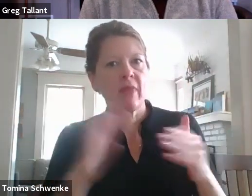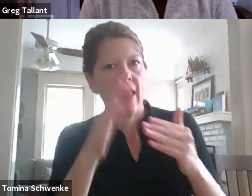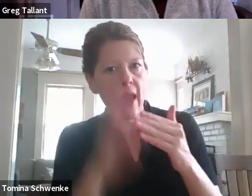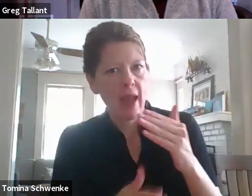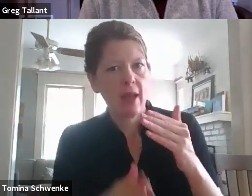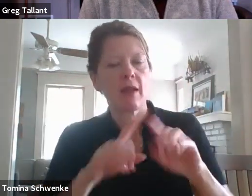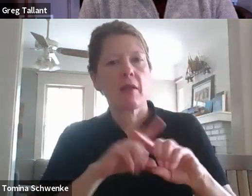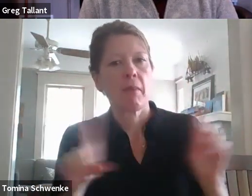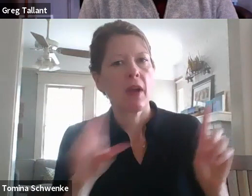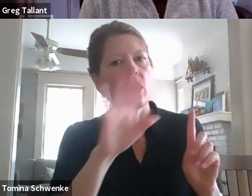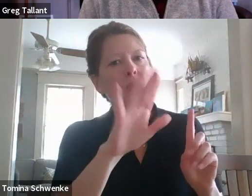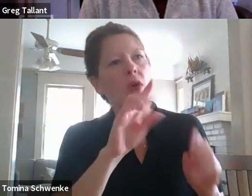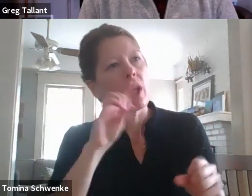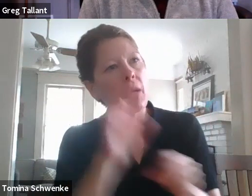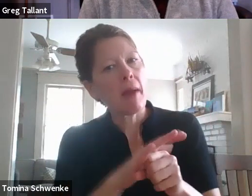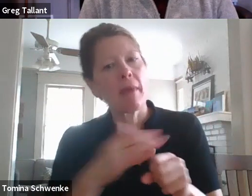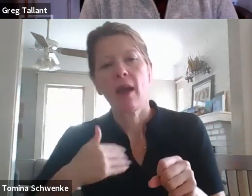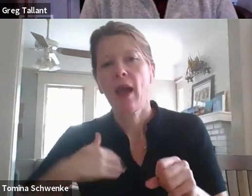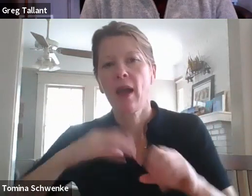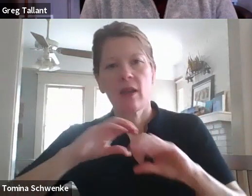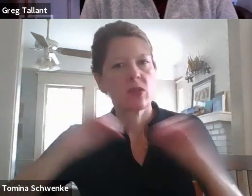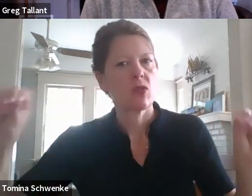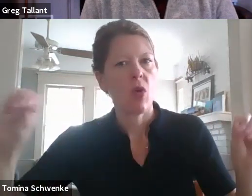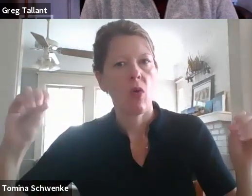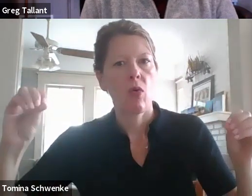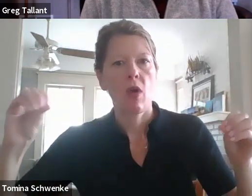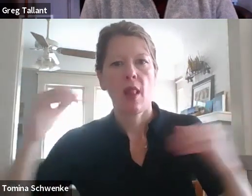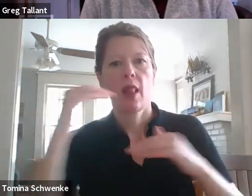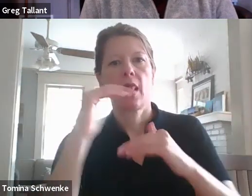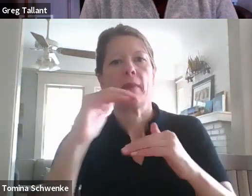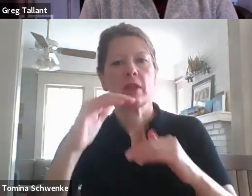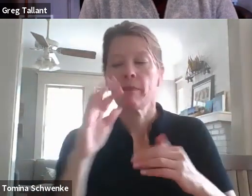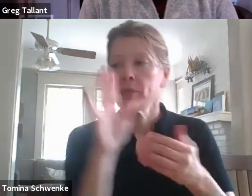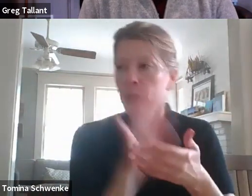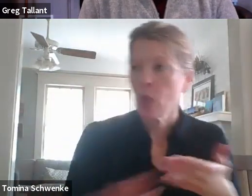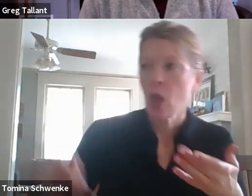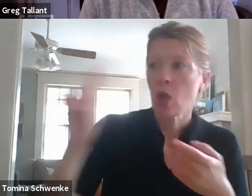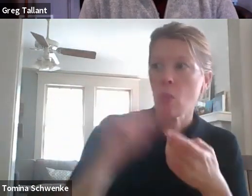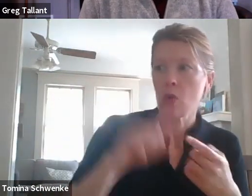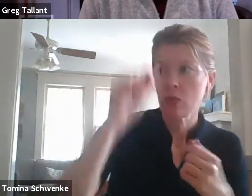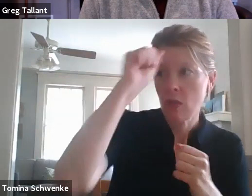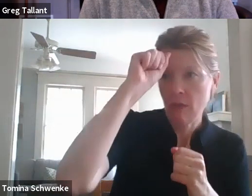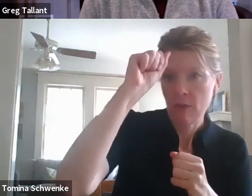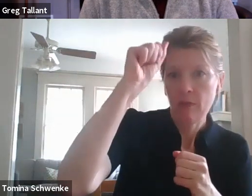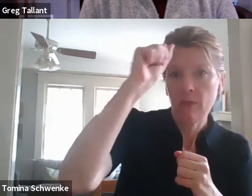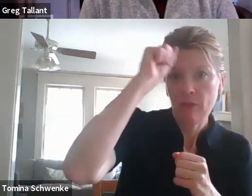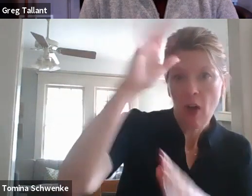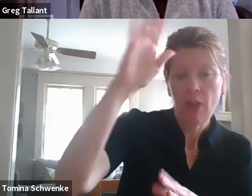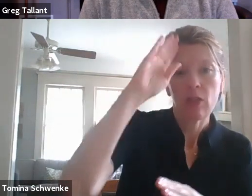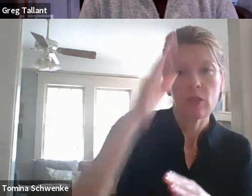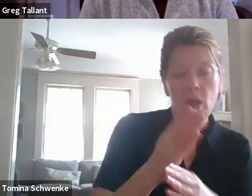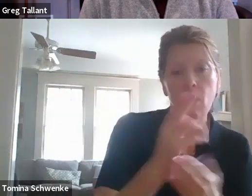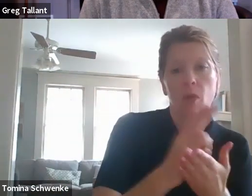bounds. Glory to the Father, and to the Son, and to the Holy Spirit, as it was in the beginning,